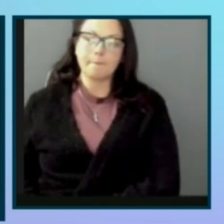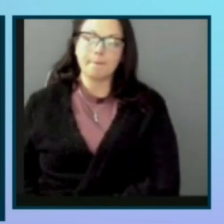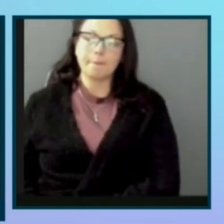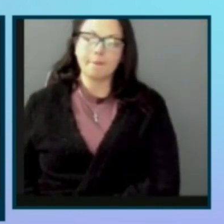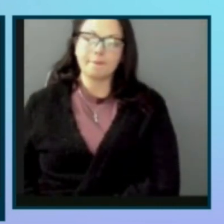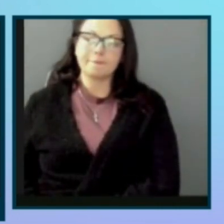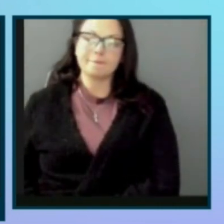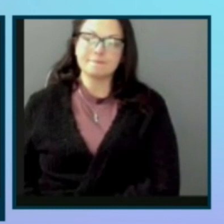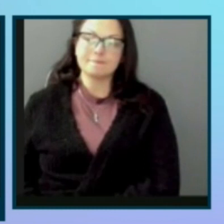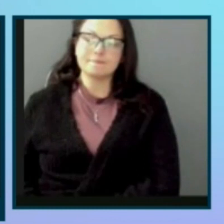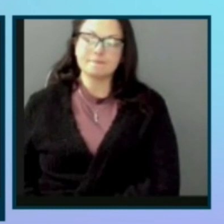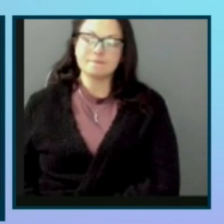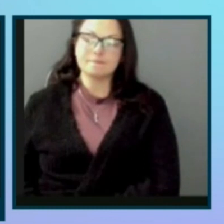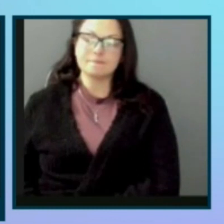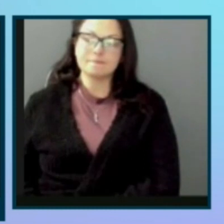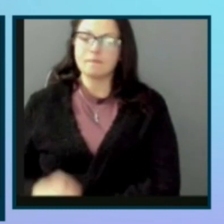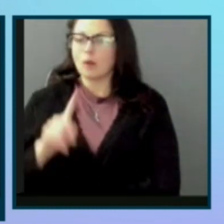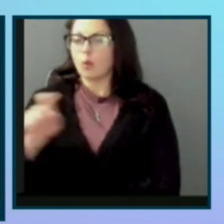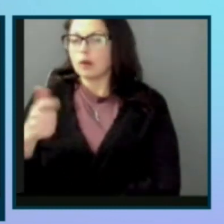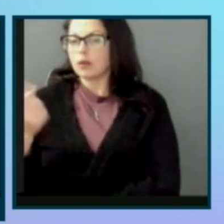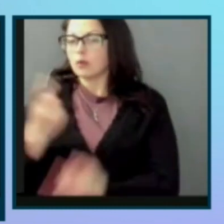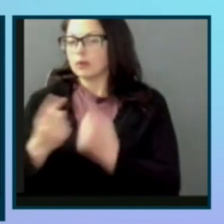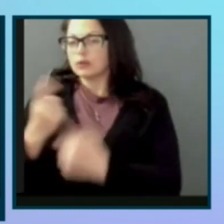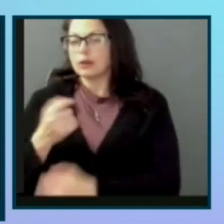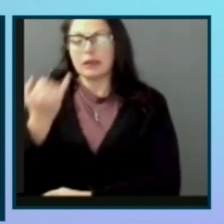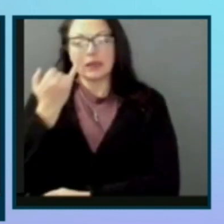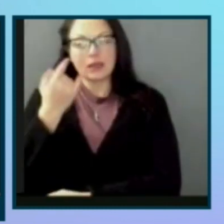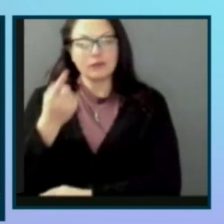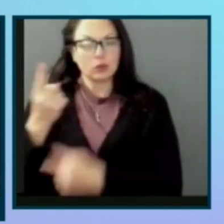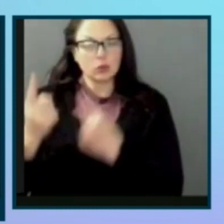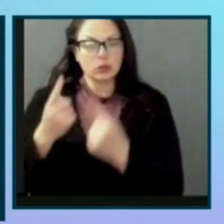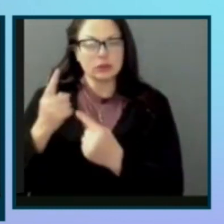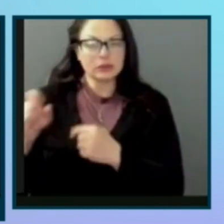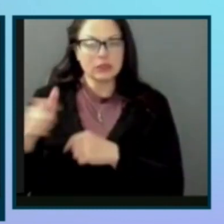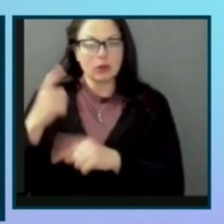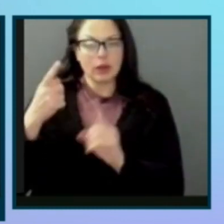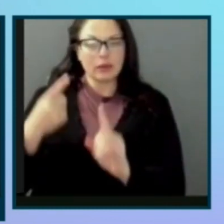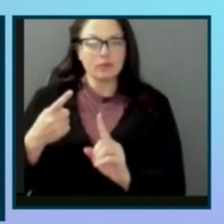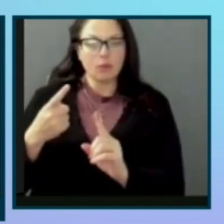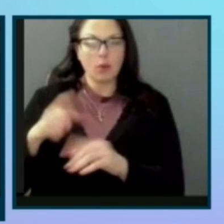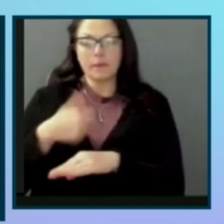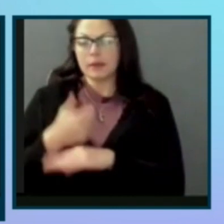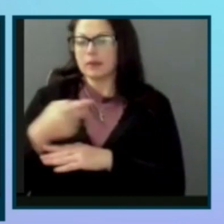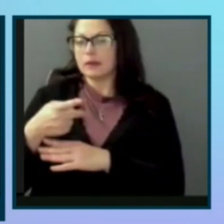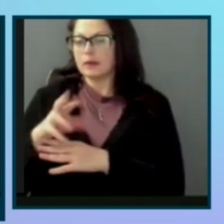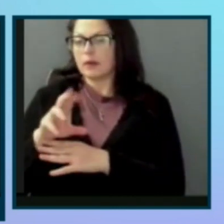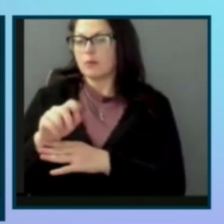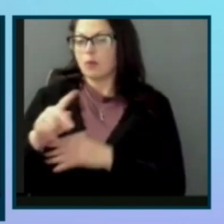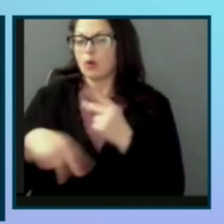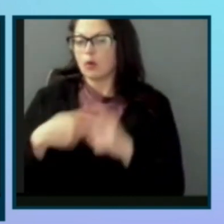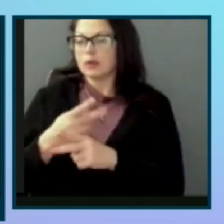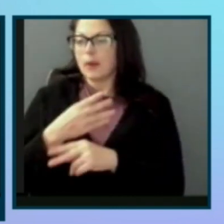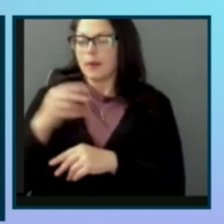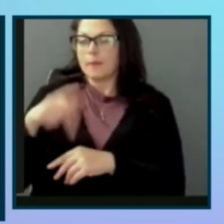One other question that came up was if you considered at any point building a prototype, for example, in PowerPoint, which already has